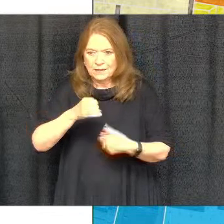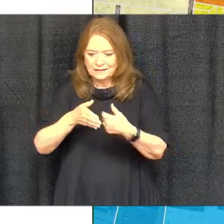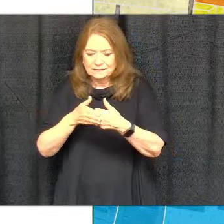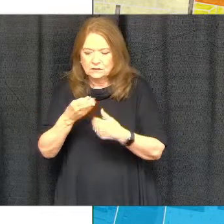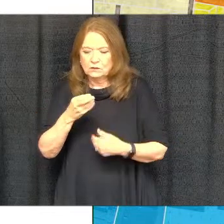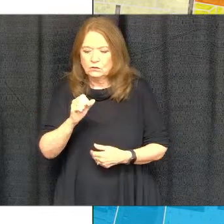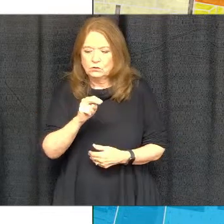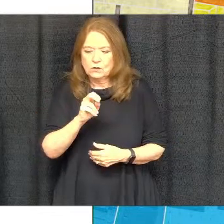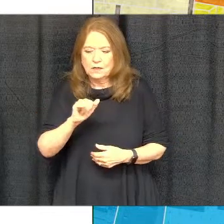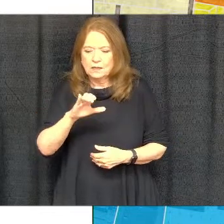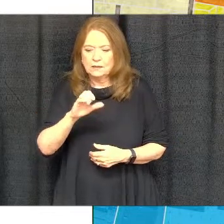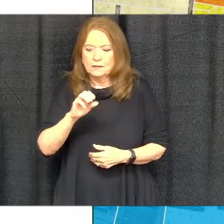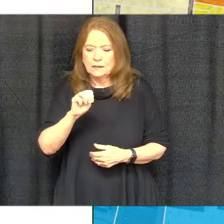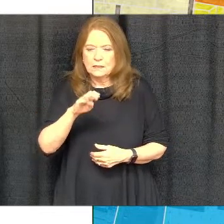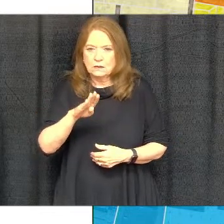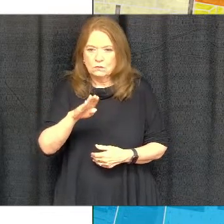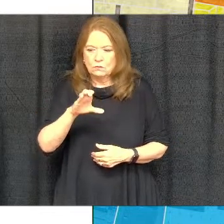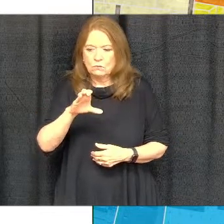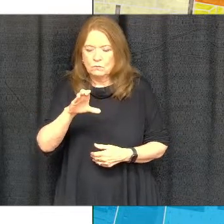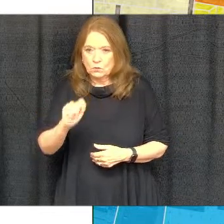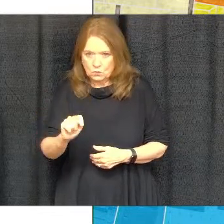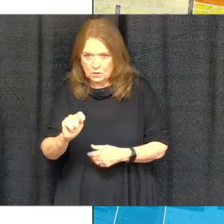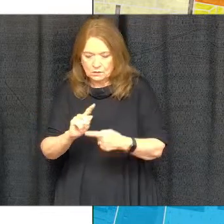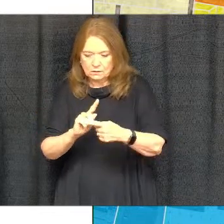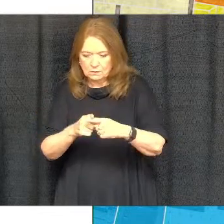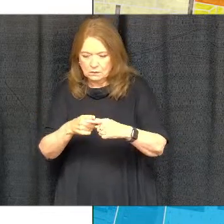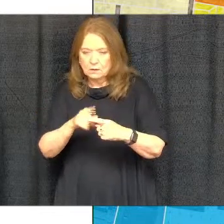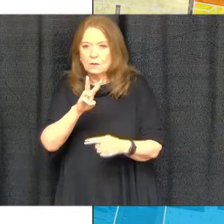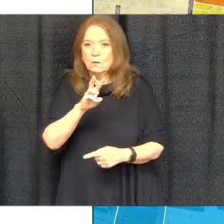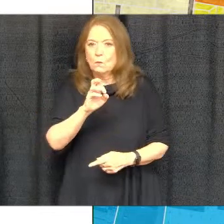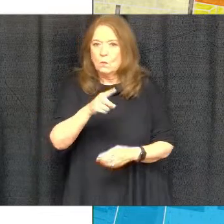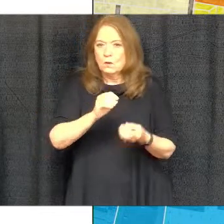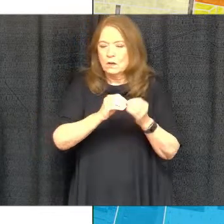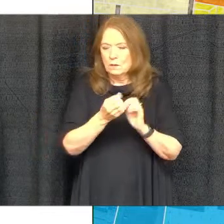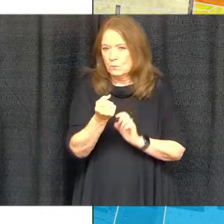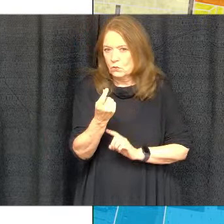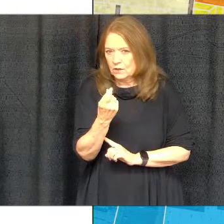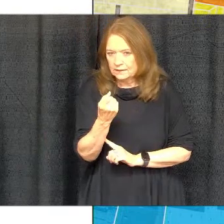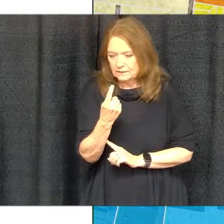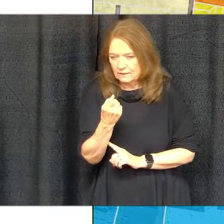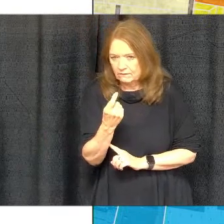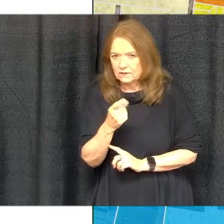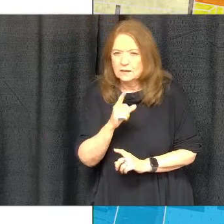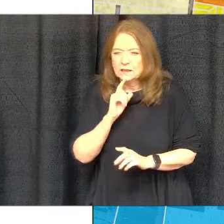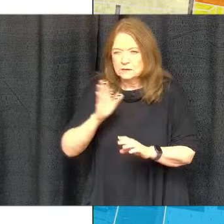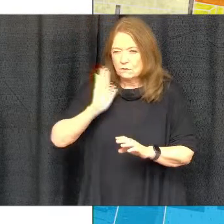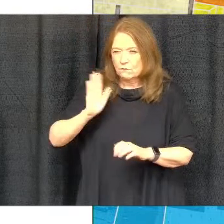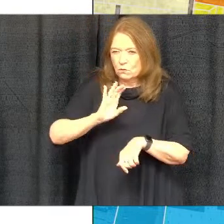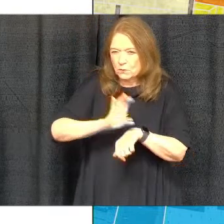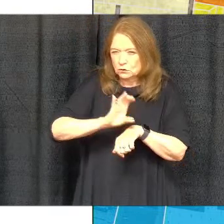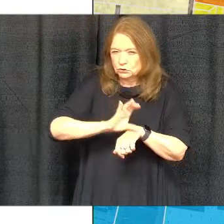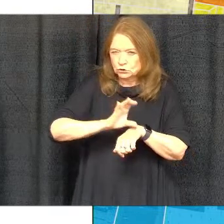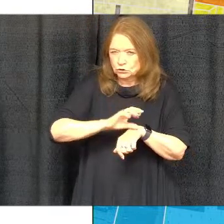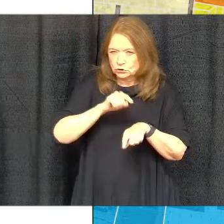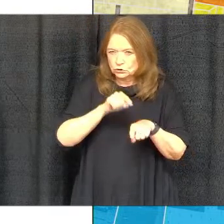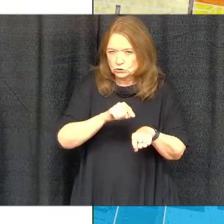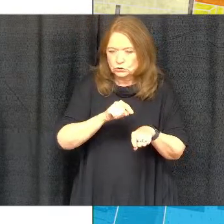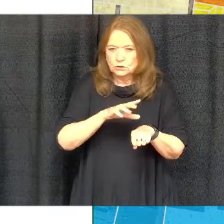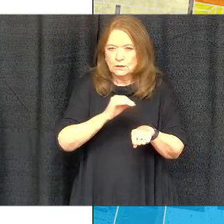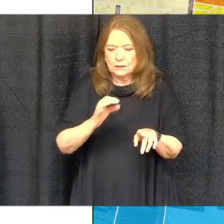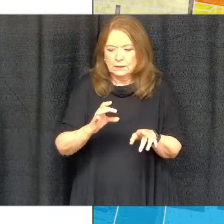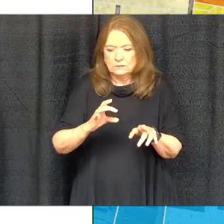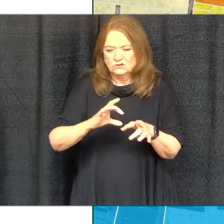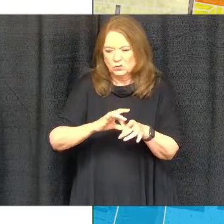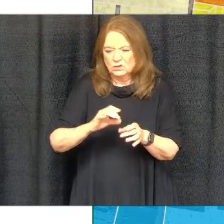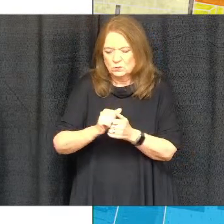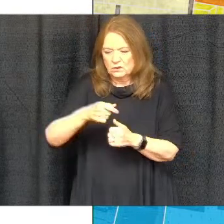Court intersection. This is in City Council Ward number 11. It's a former church facility and an adjoining parking lot,